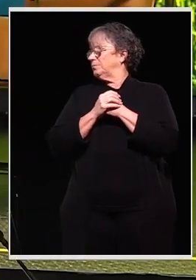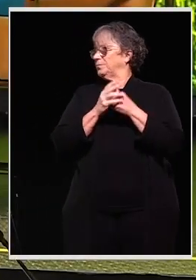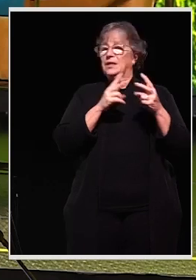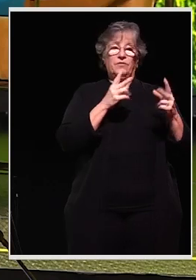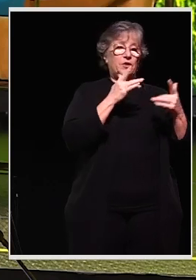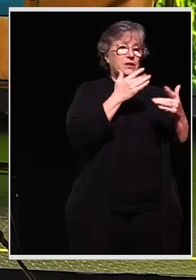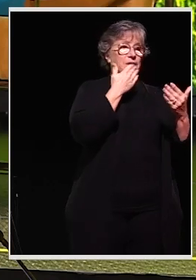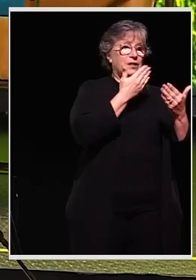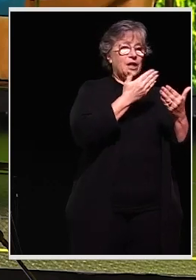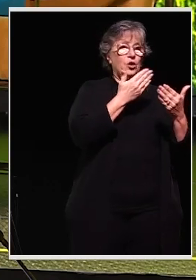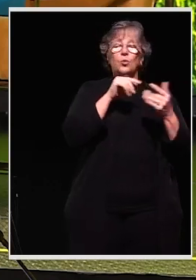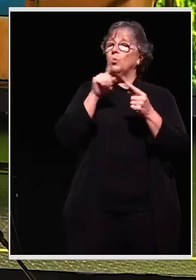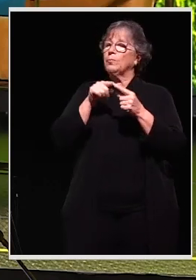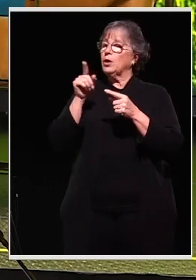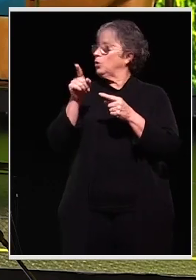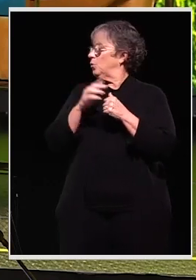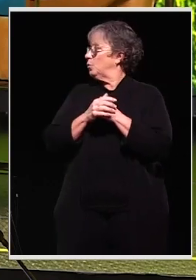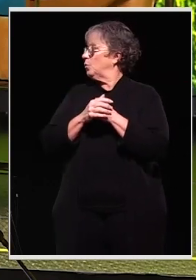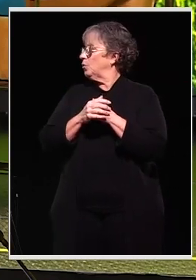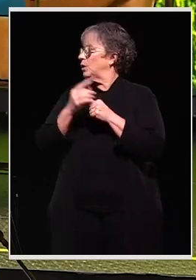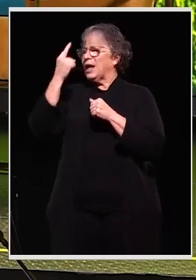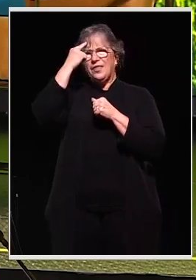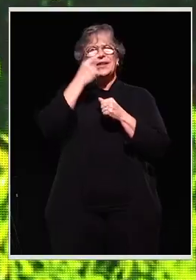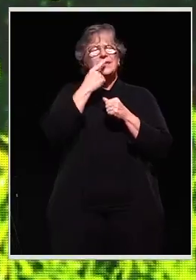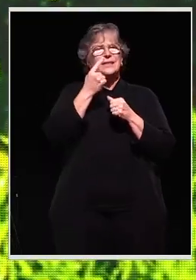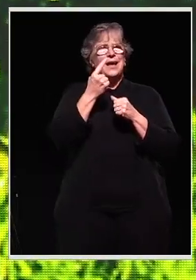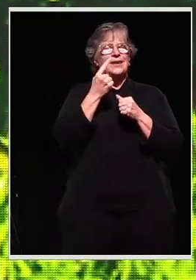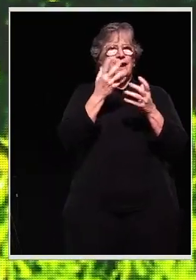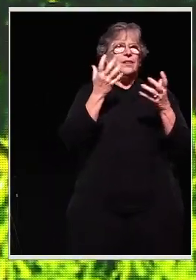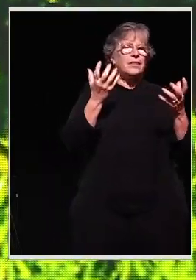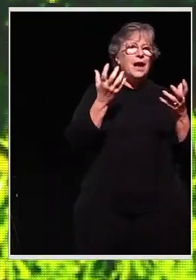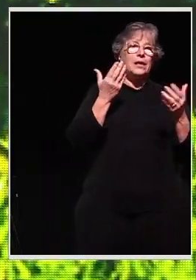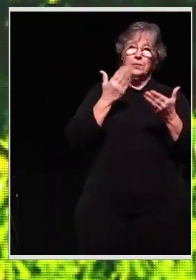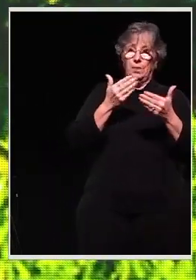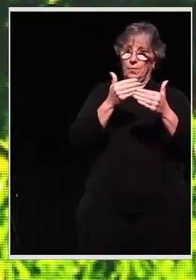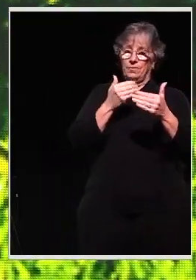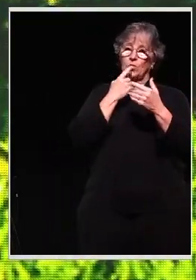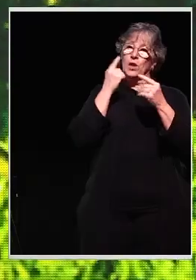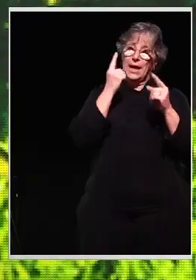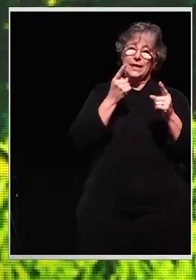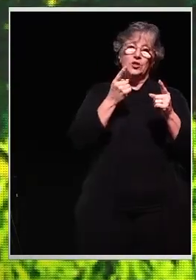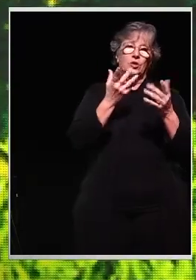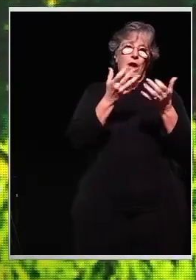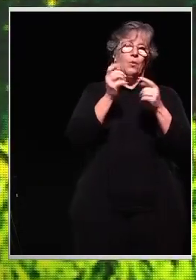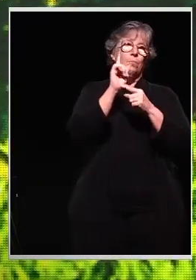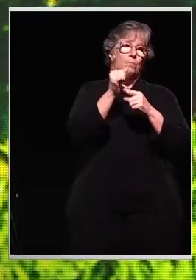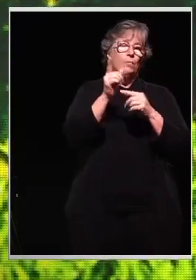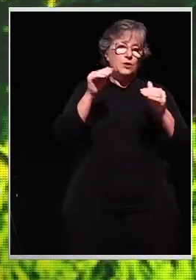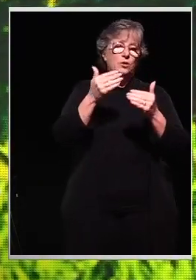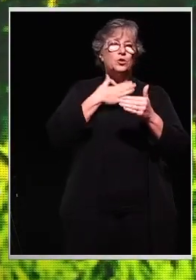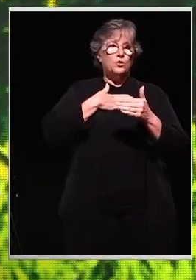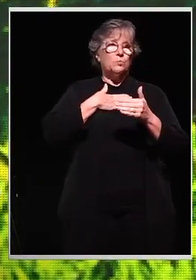Sure. How about you, Saharamoon? Sure. Well, I think you said a lot of it, and maybe before I answer even, I'll just take a moment and introduce my